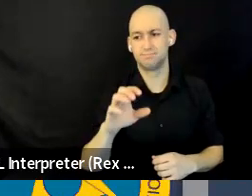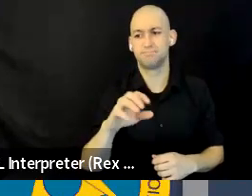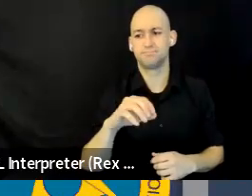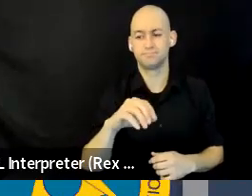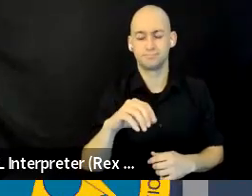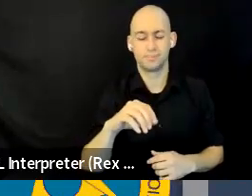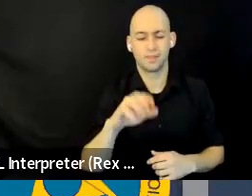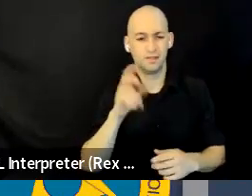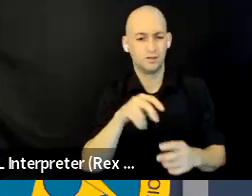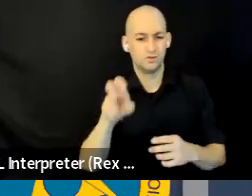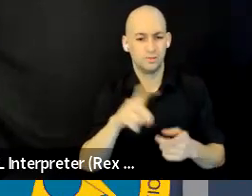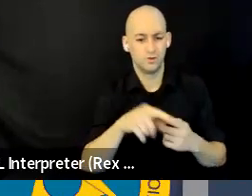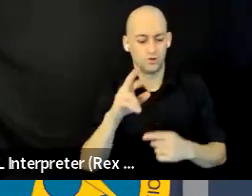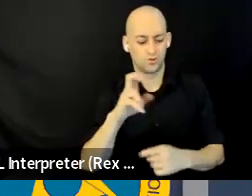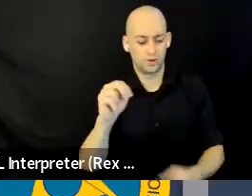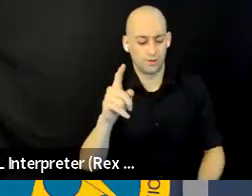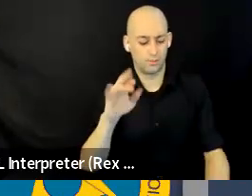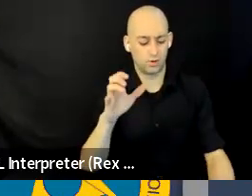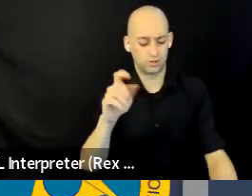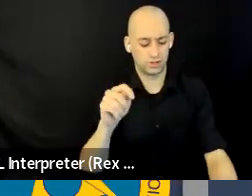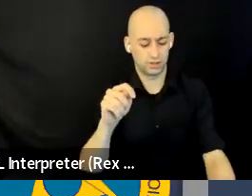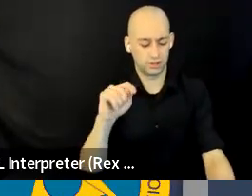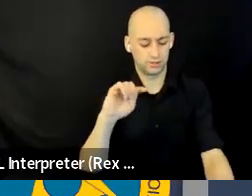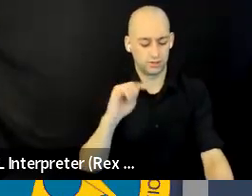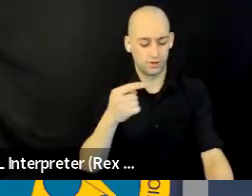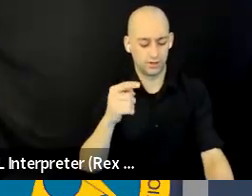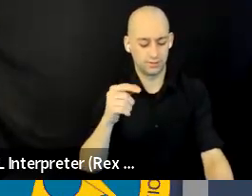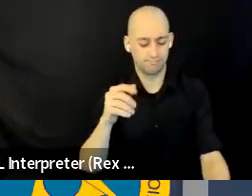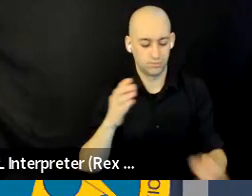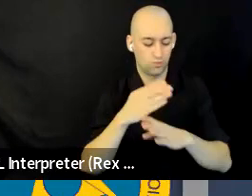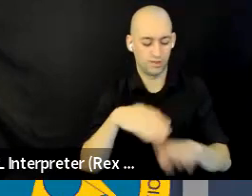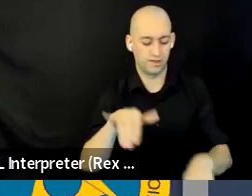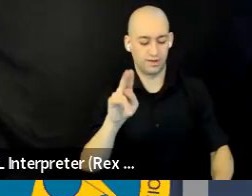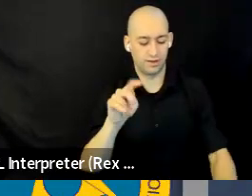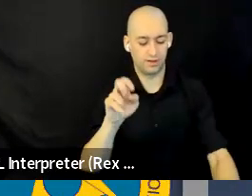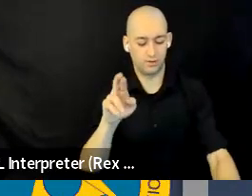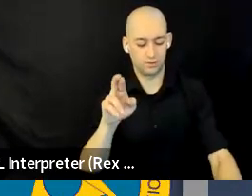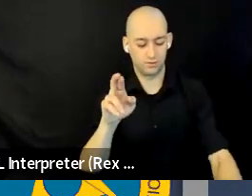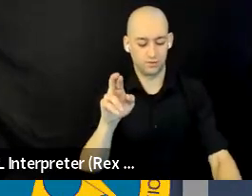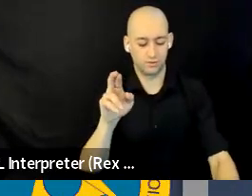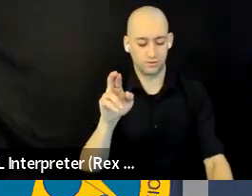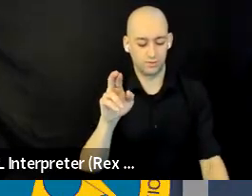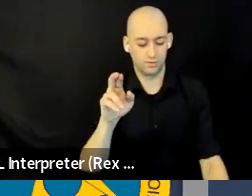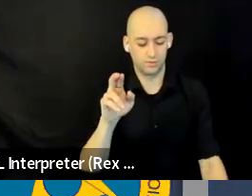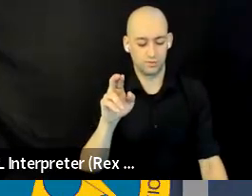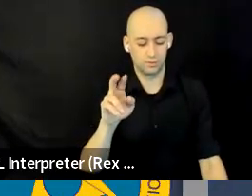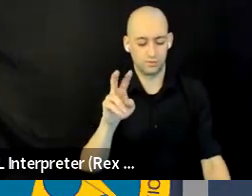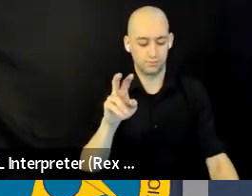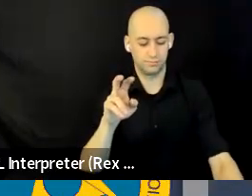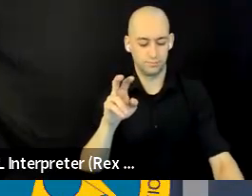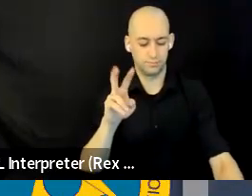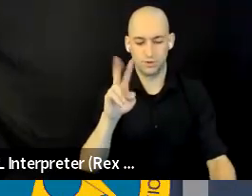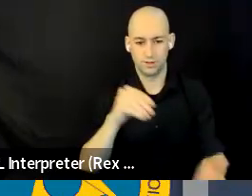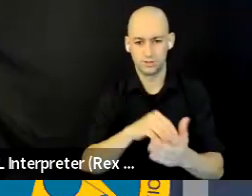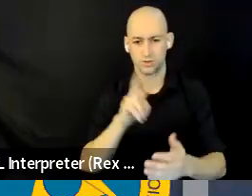project concept began to relieve interregional tourism congestion But in 2021, when the Caldor